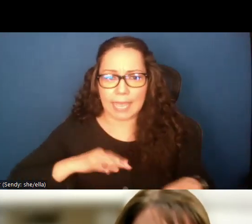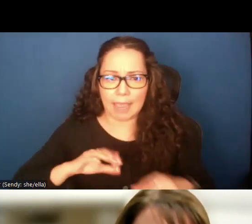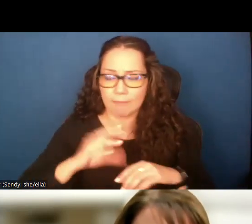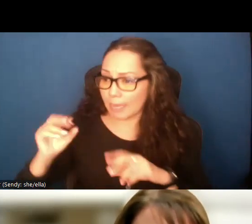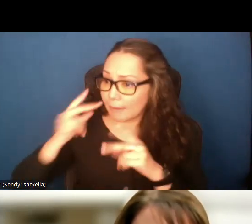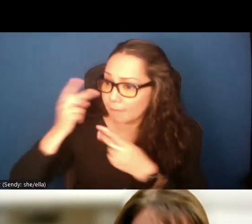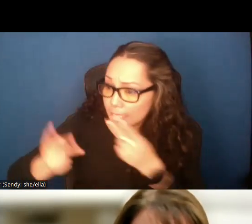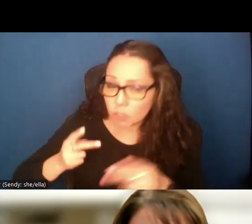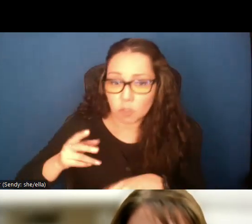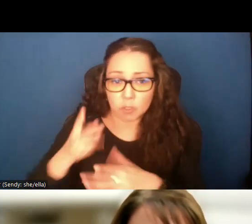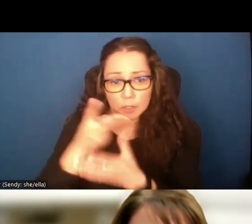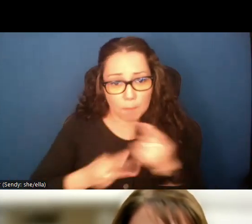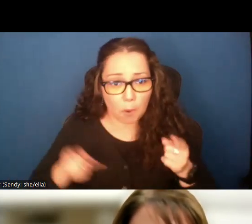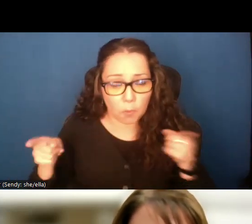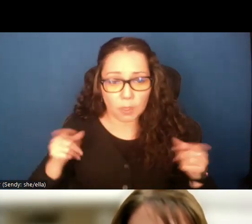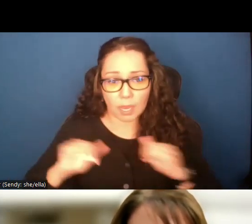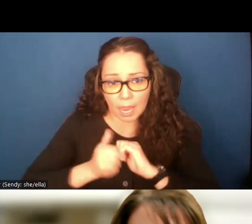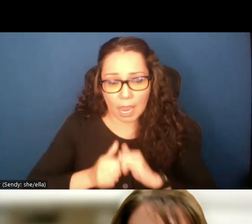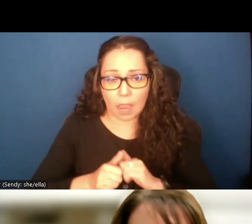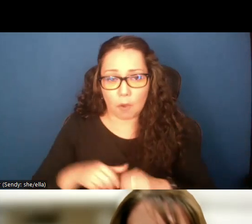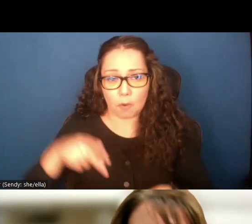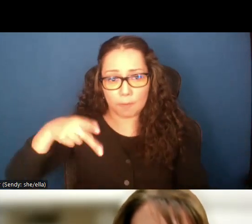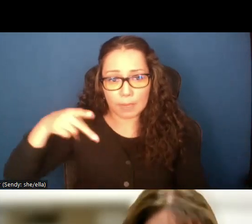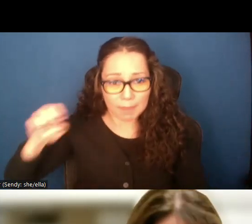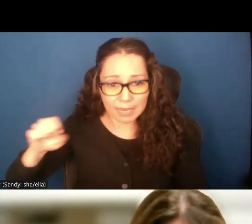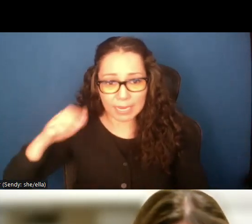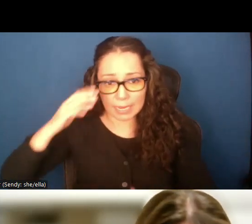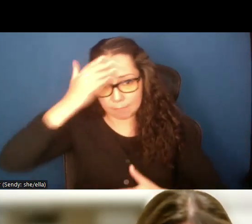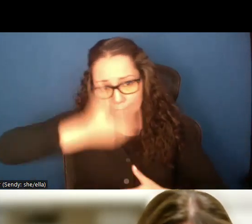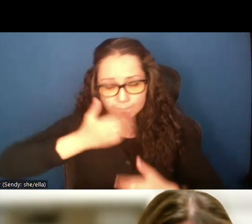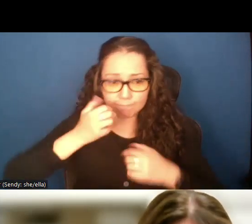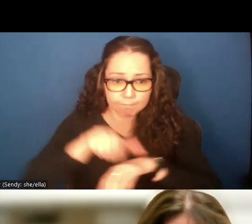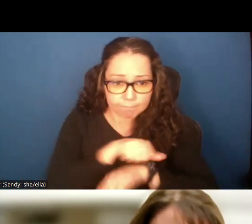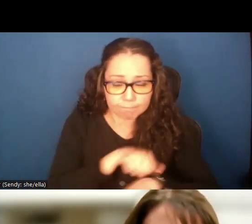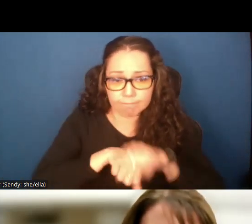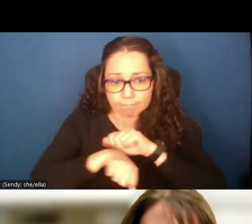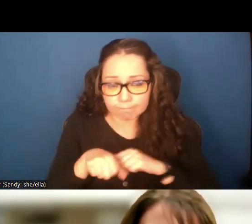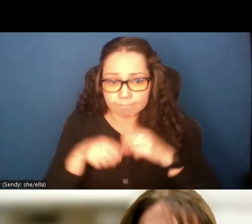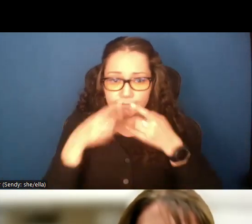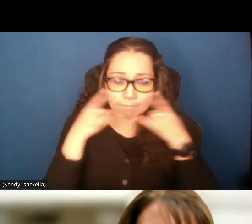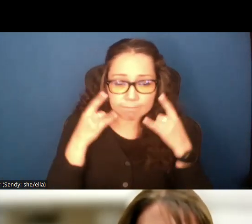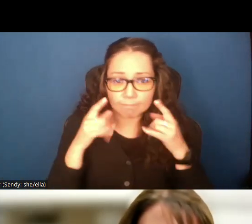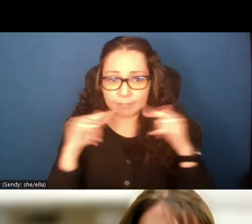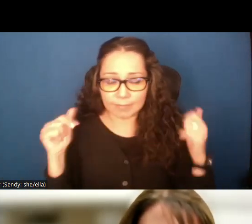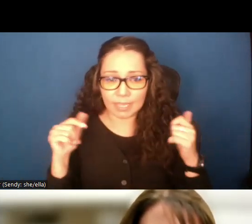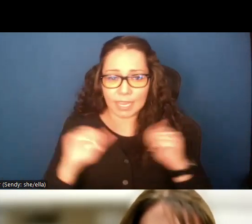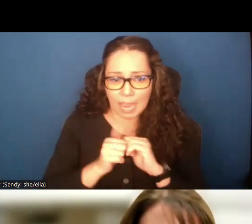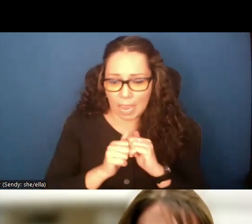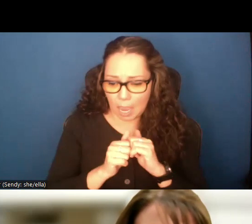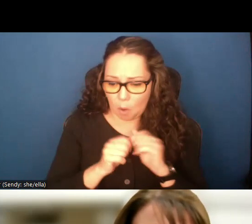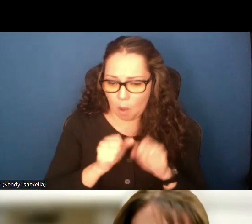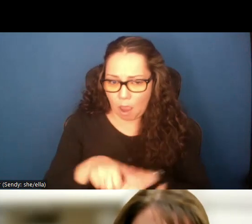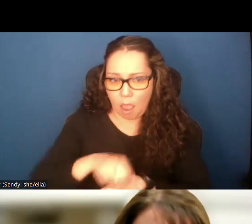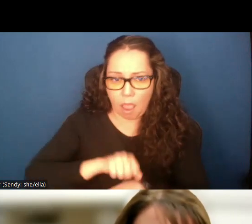put on personal protective equipment, as well as take it off. We helped long term care